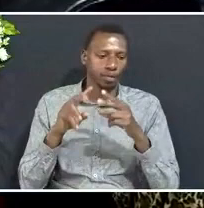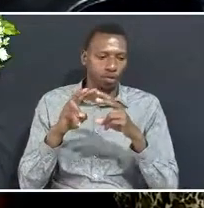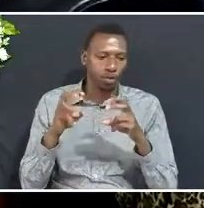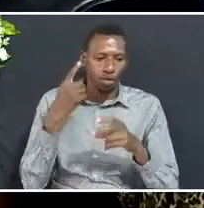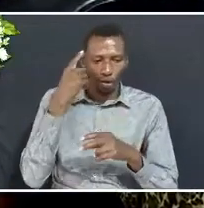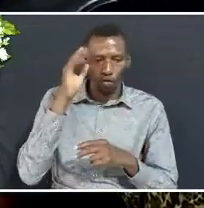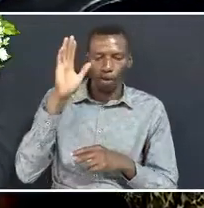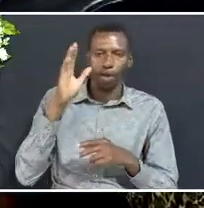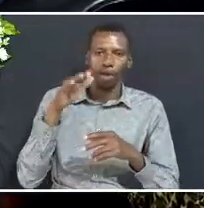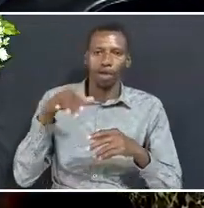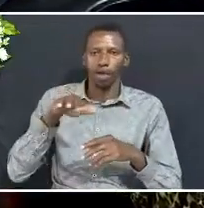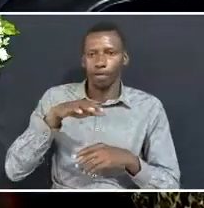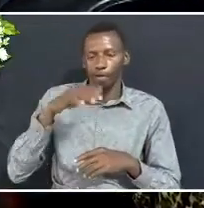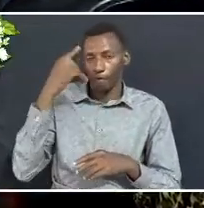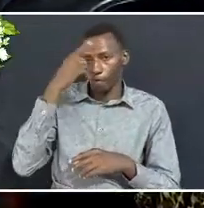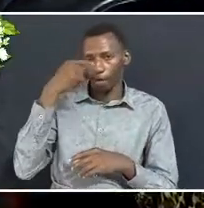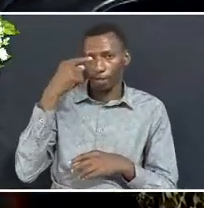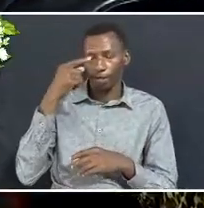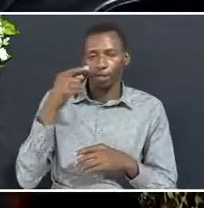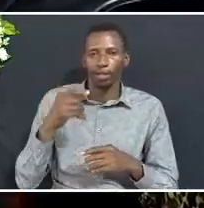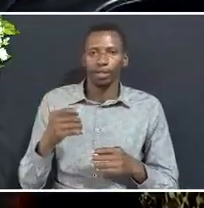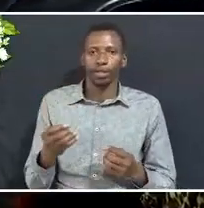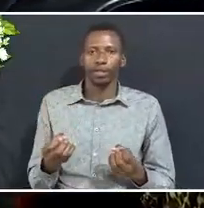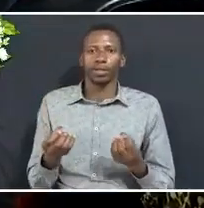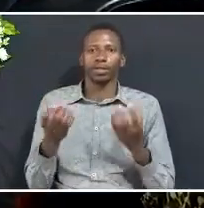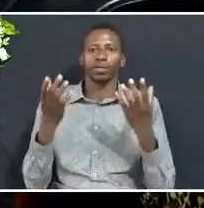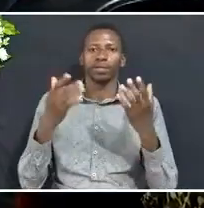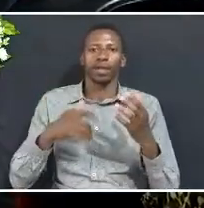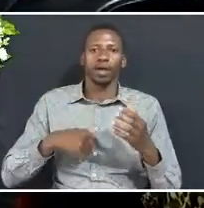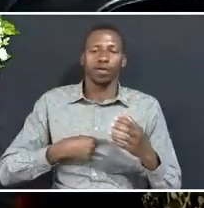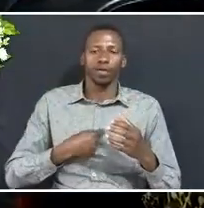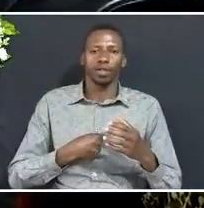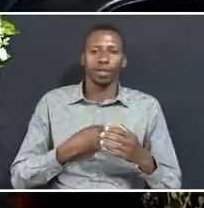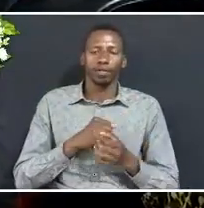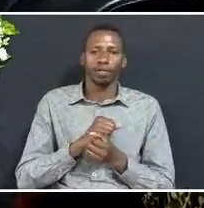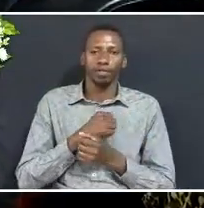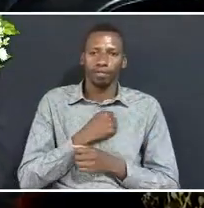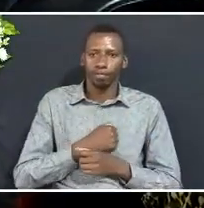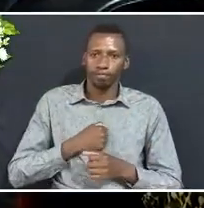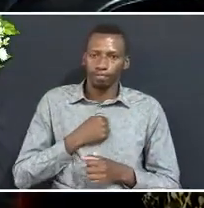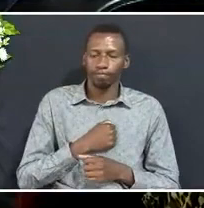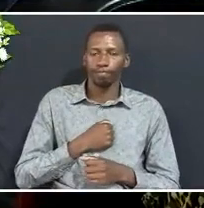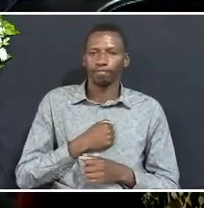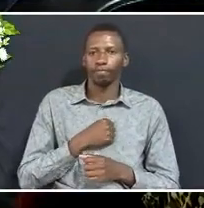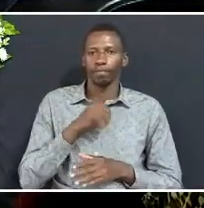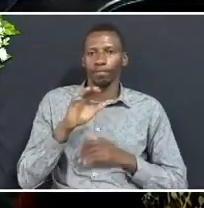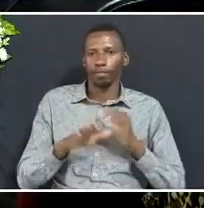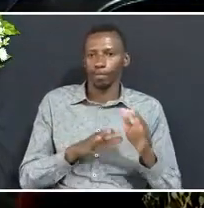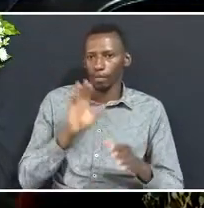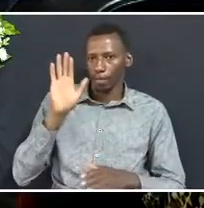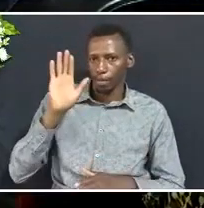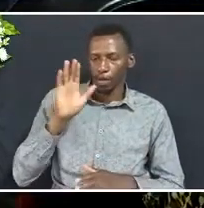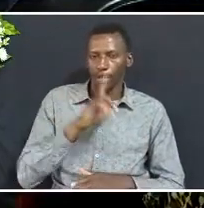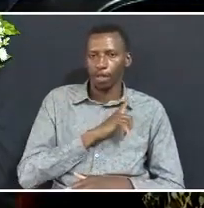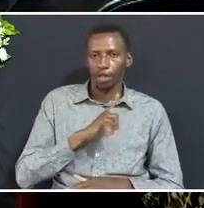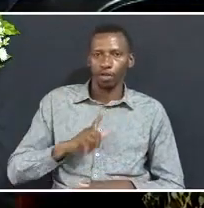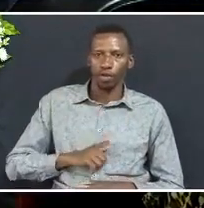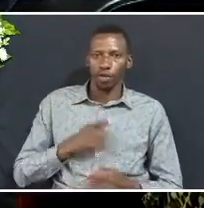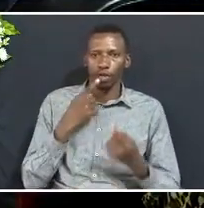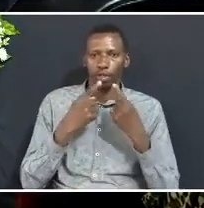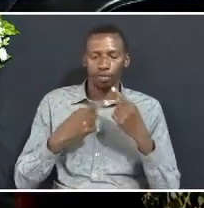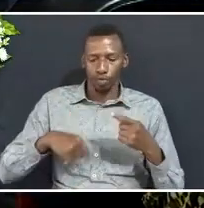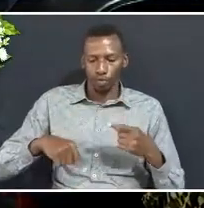of His face by submitting ourselves and confessing ourselves at His feet, that the Lord may speak to us